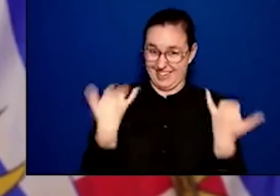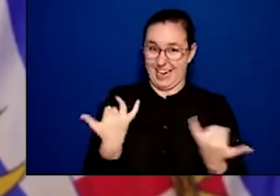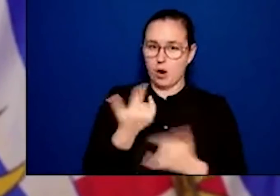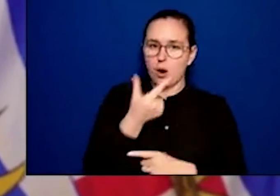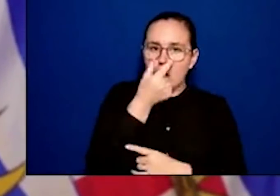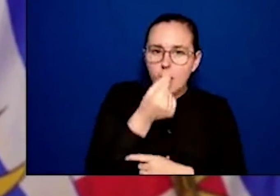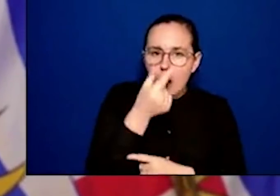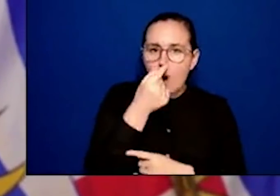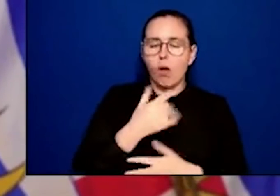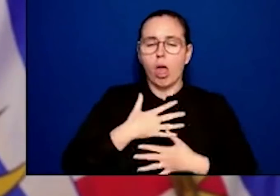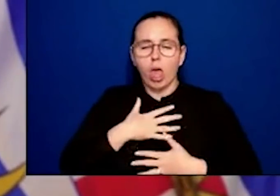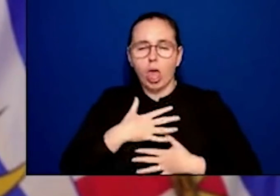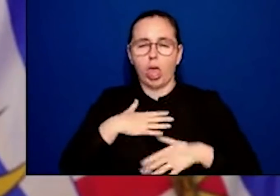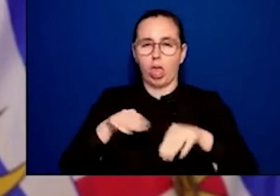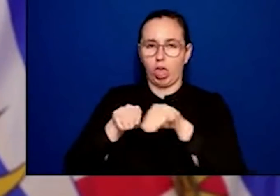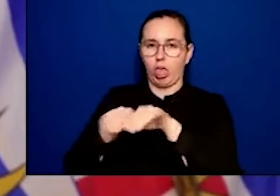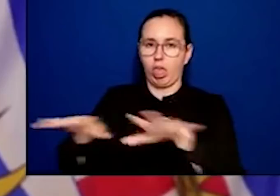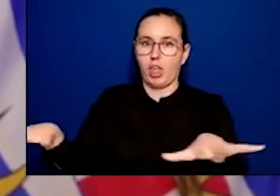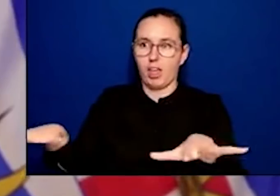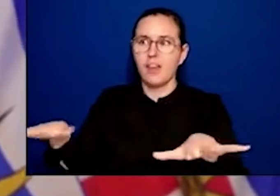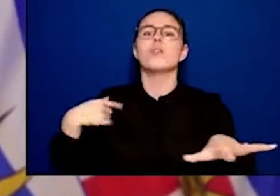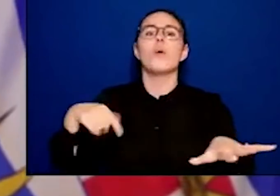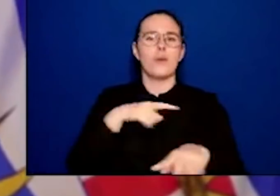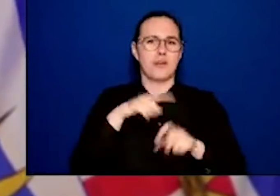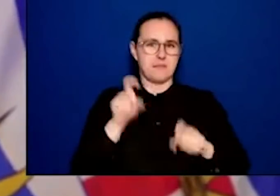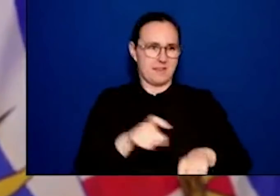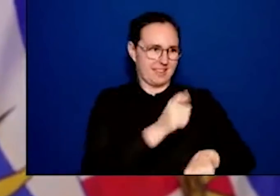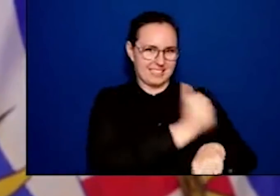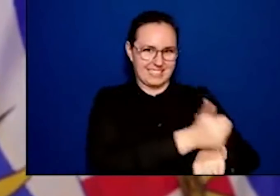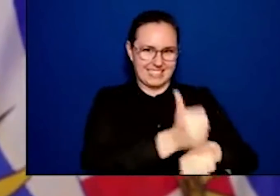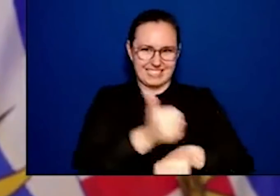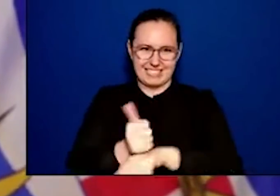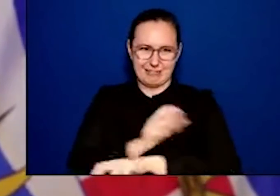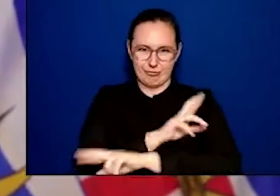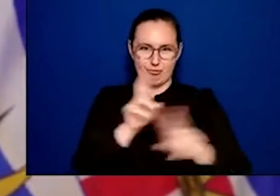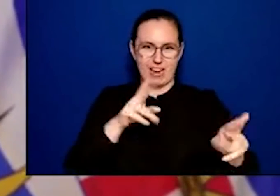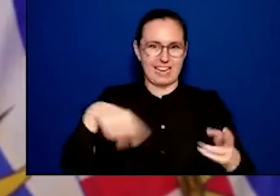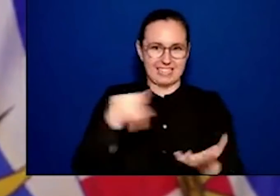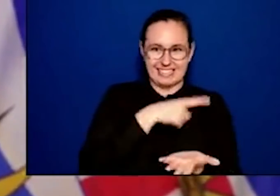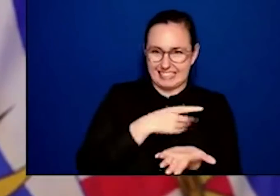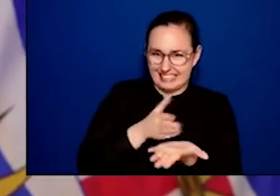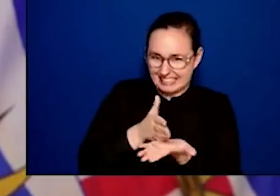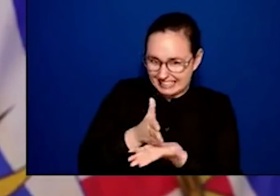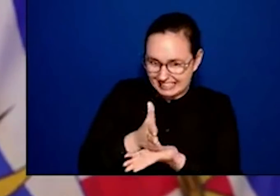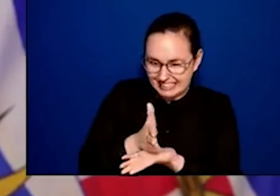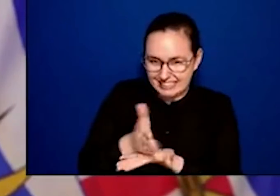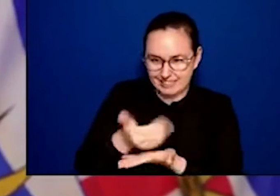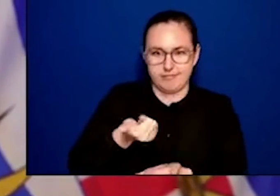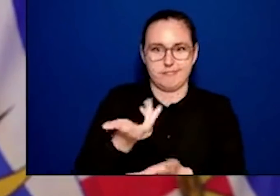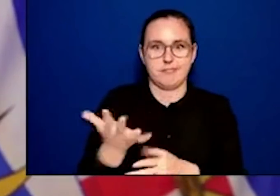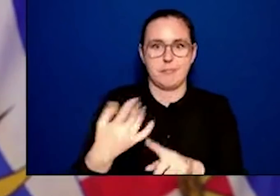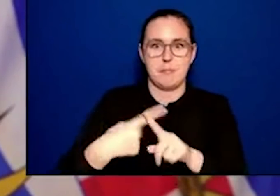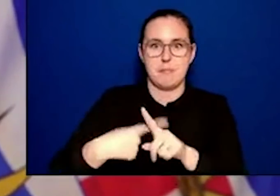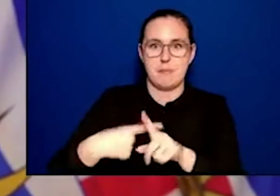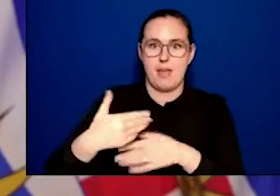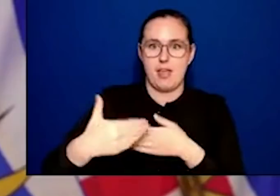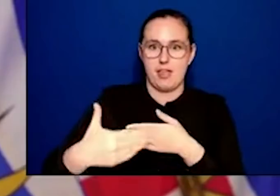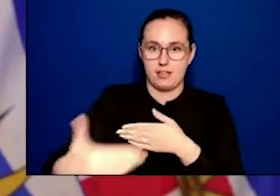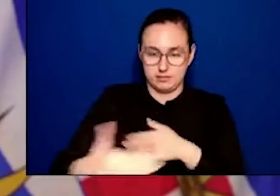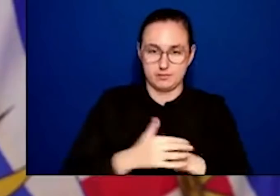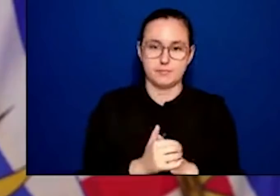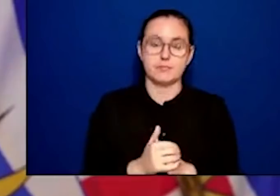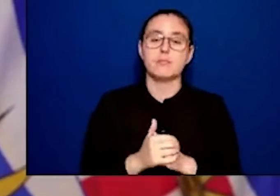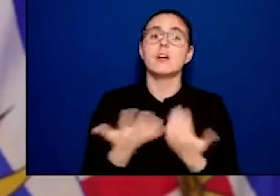best position possible to get through this next few months. This means ensuring we are all fully